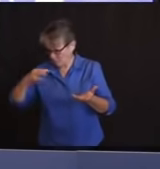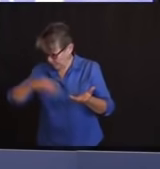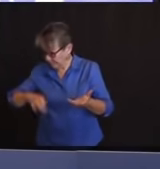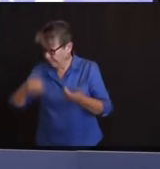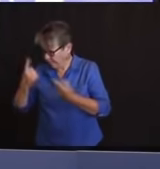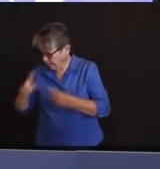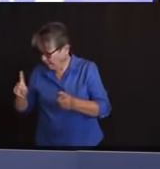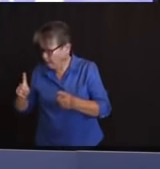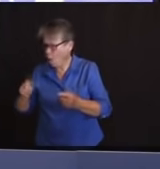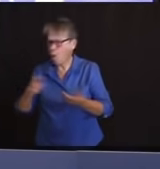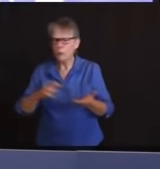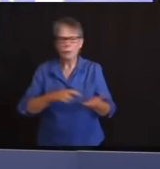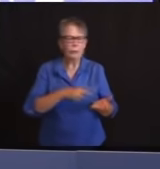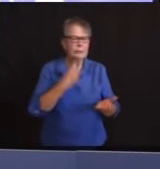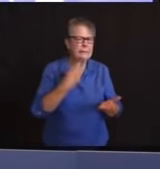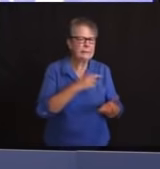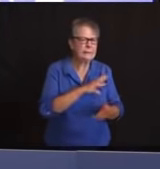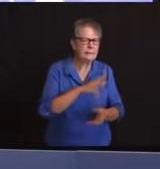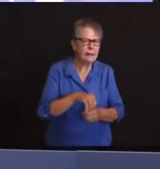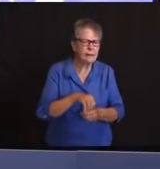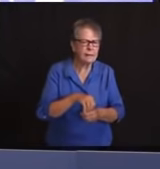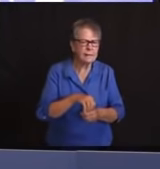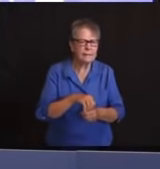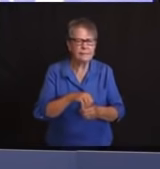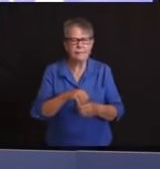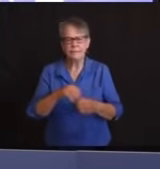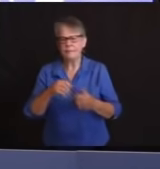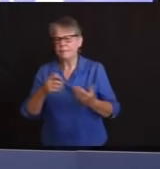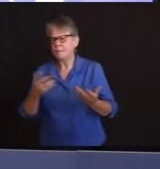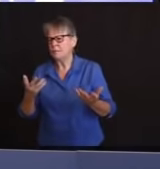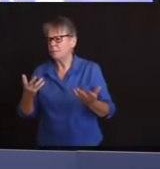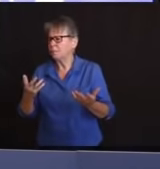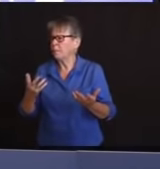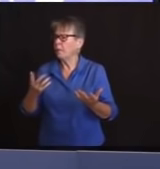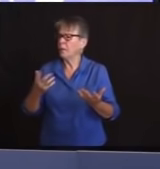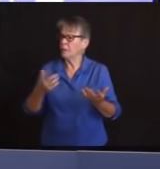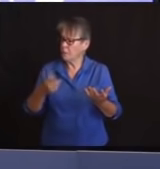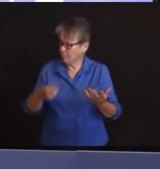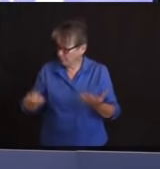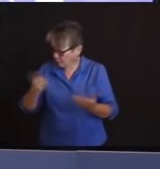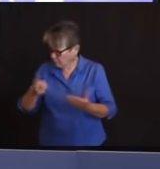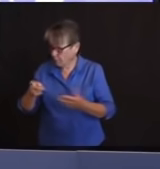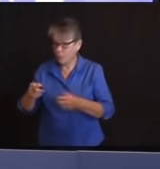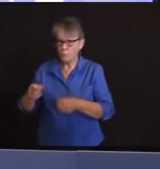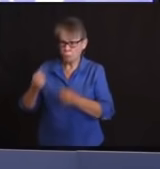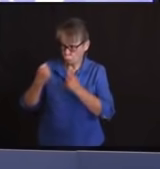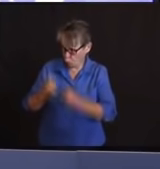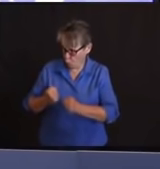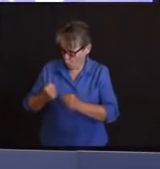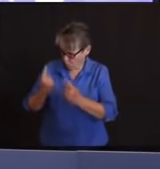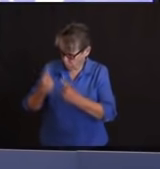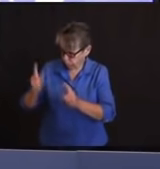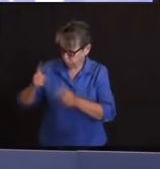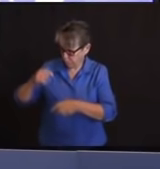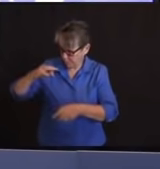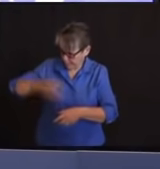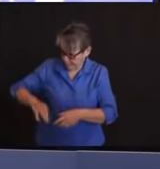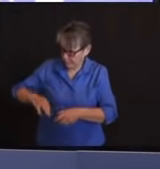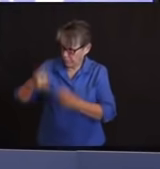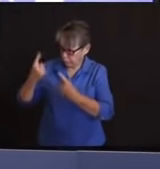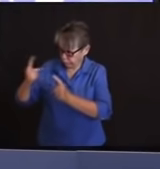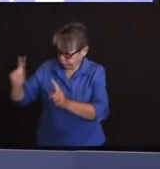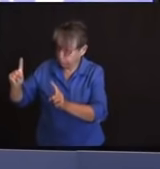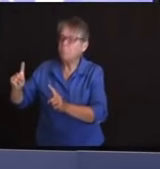it is not a new practice. Convalescent plasma has been used before as potentially life-saving treatment against